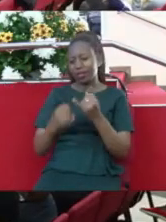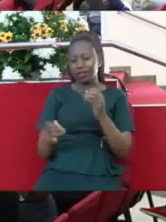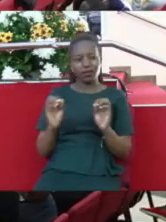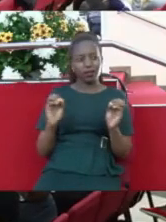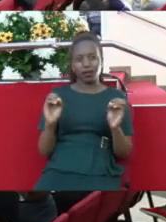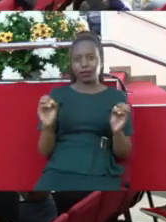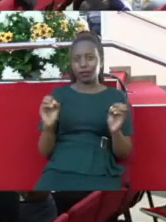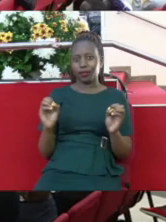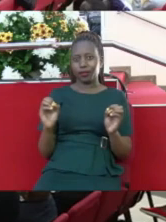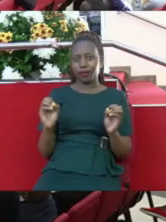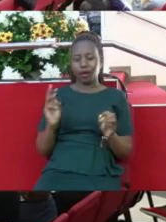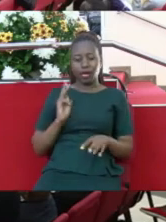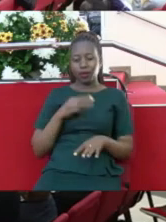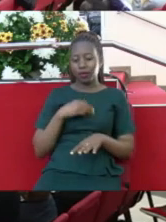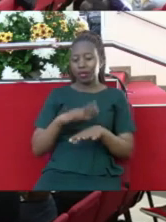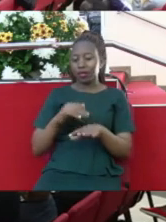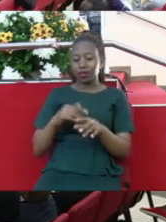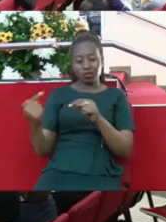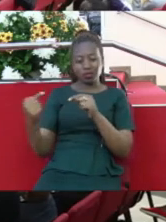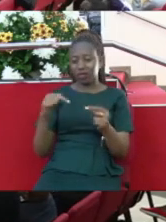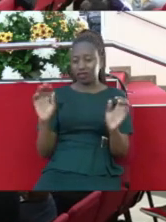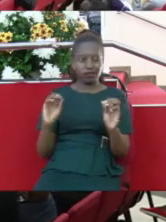And we have not been called into arguments. But